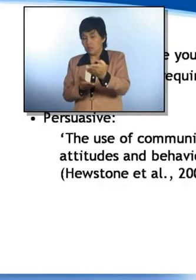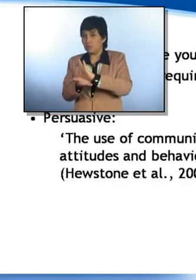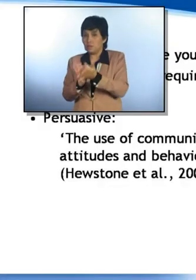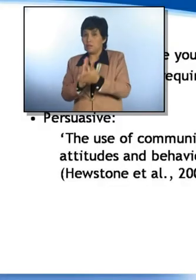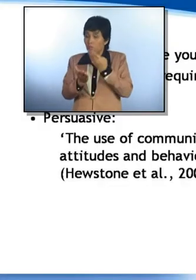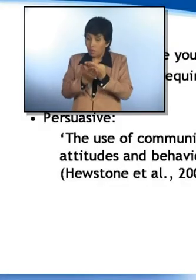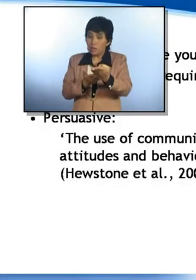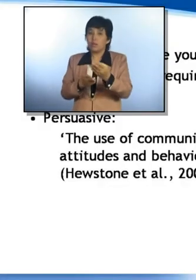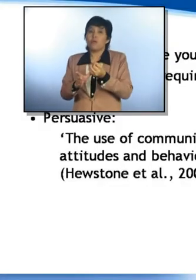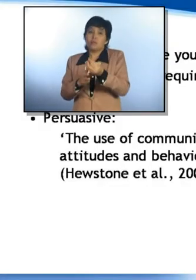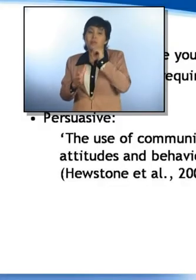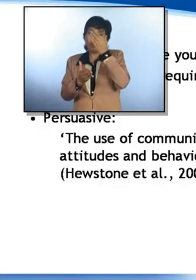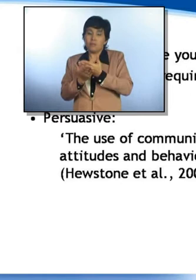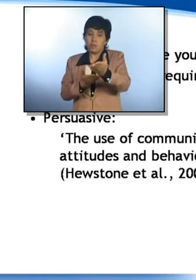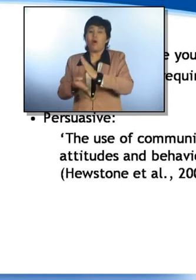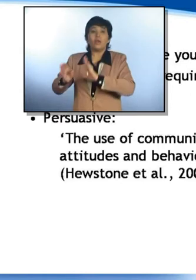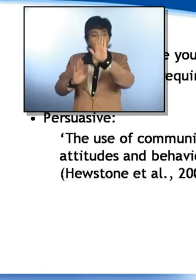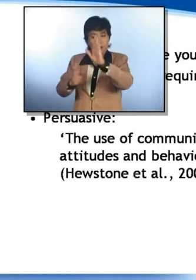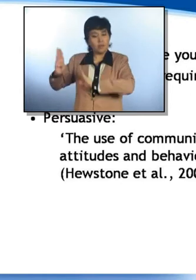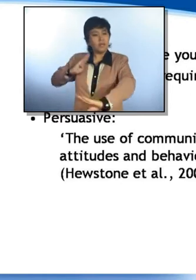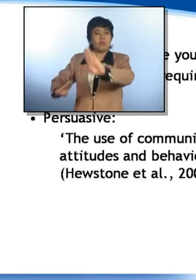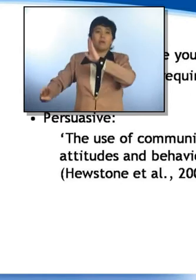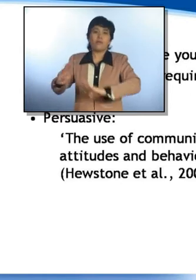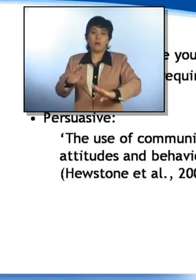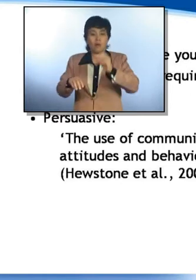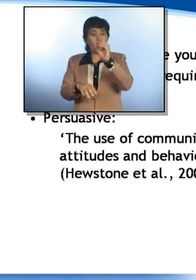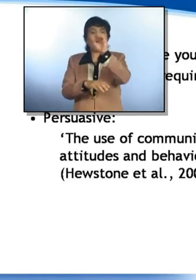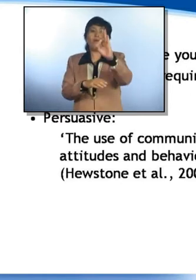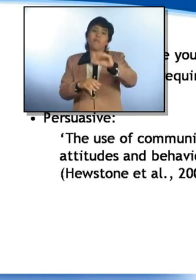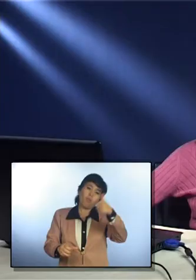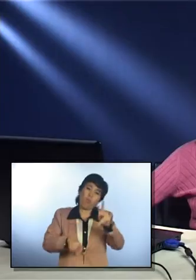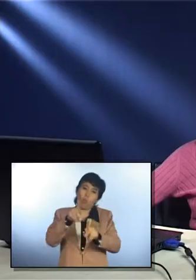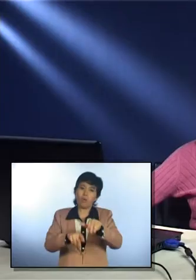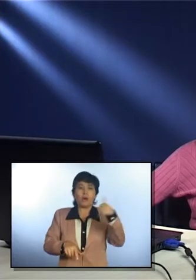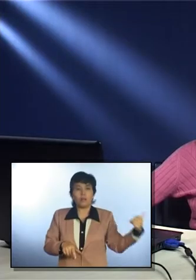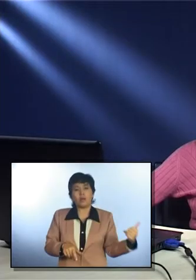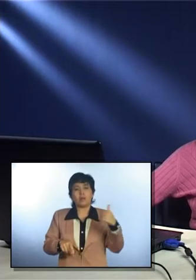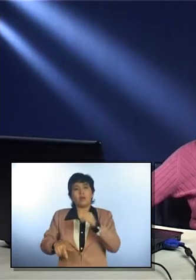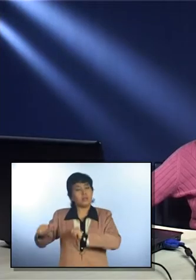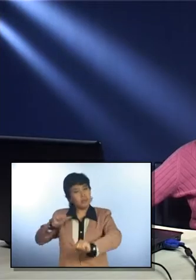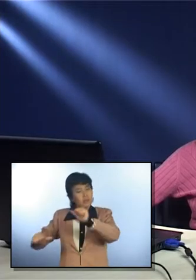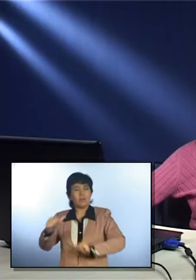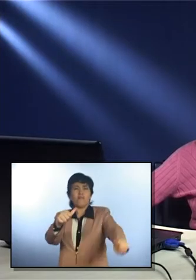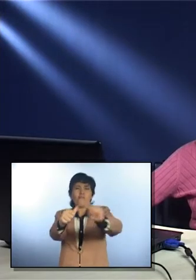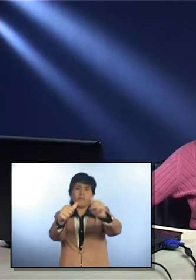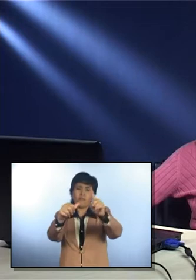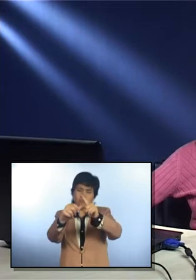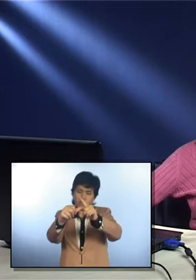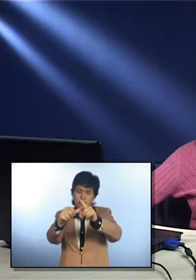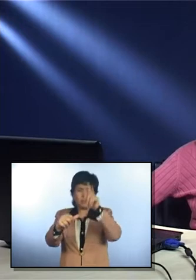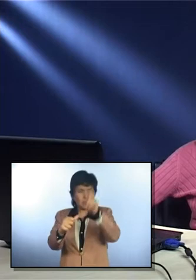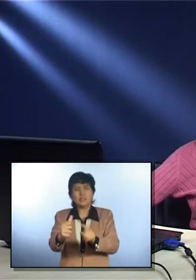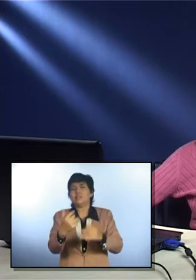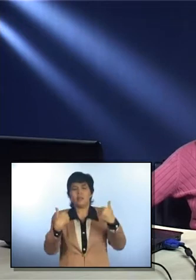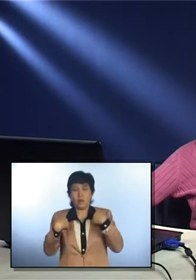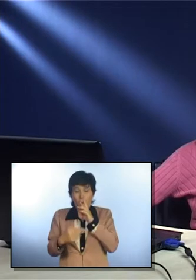the attitudes and also the behavior of other people. Now, the attitude is the first thing you've got to approach. You've got